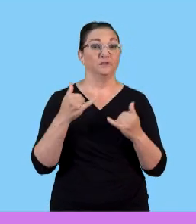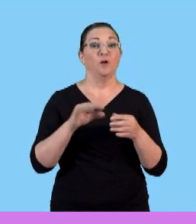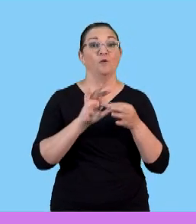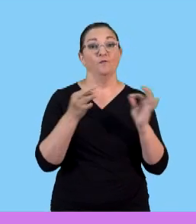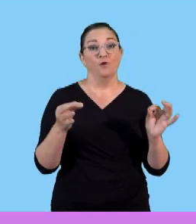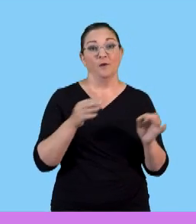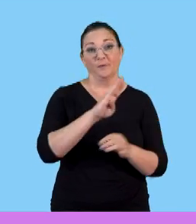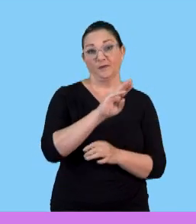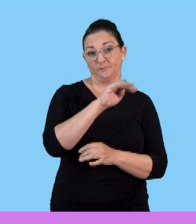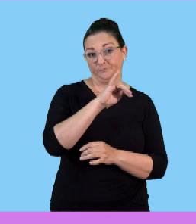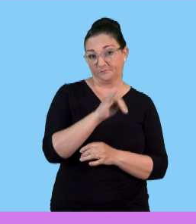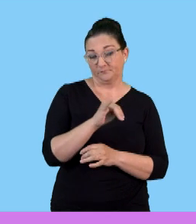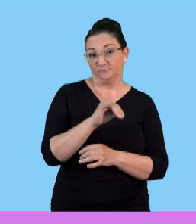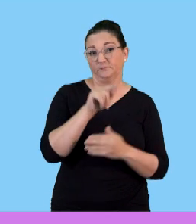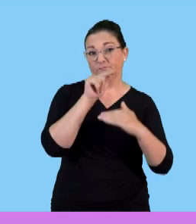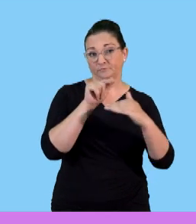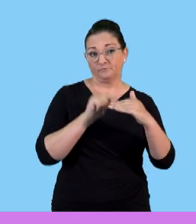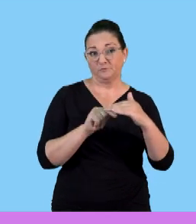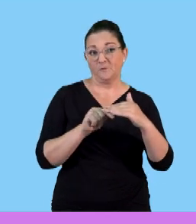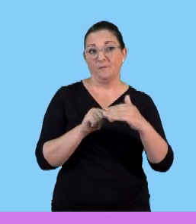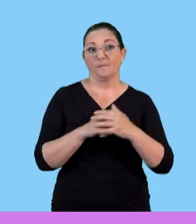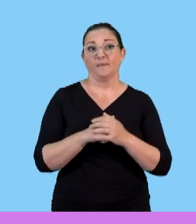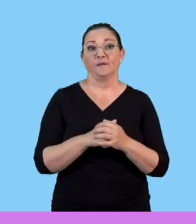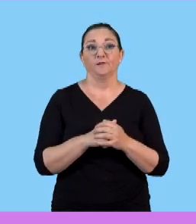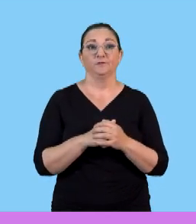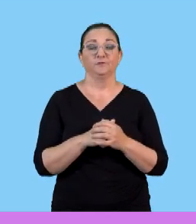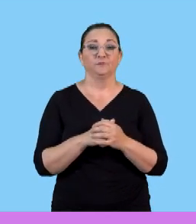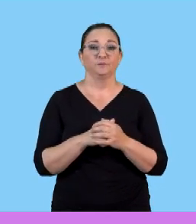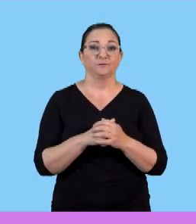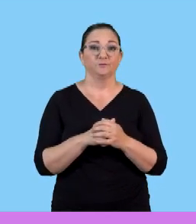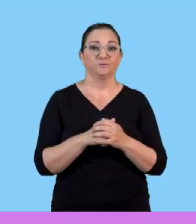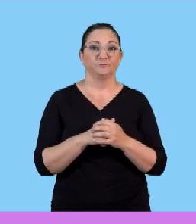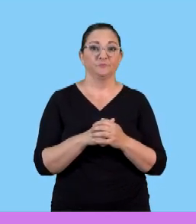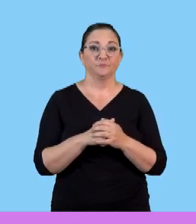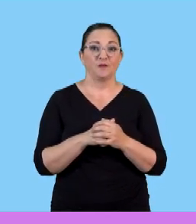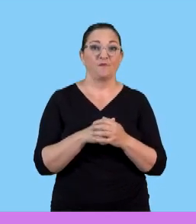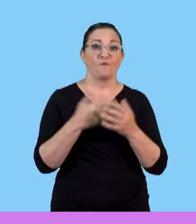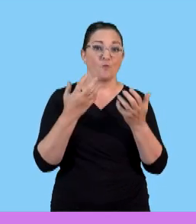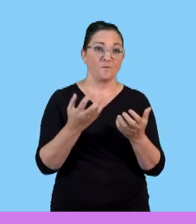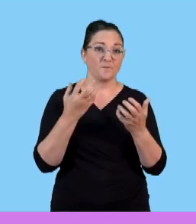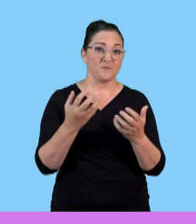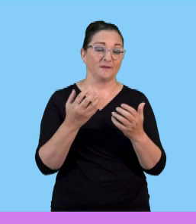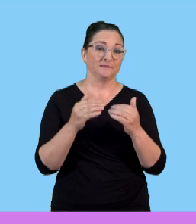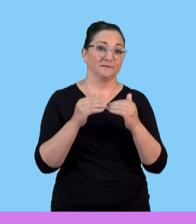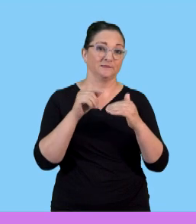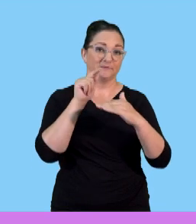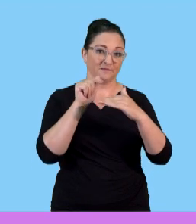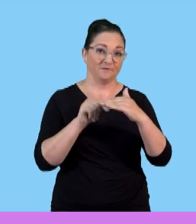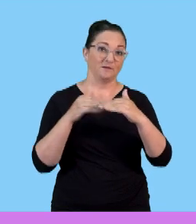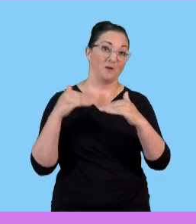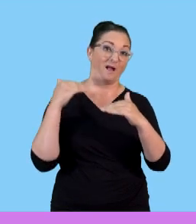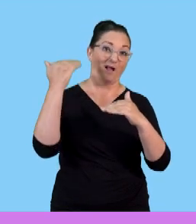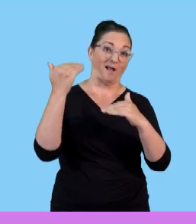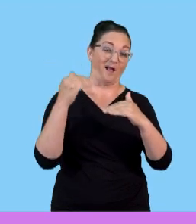formula BMI equals mass divided by height in meters squared. So let's start. So let's find the BMI first. So I'll